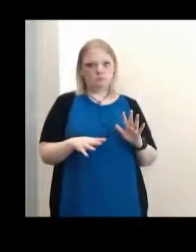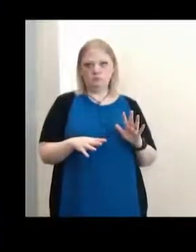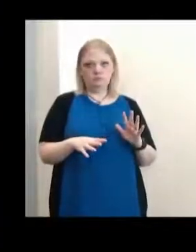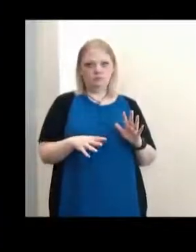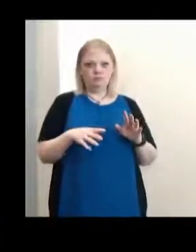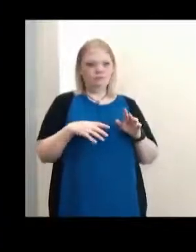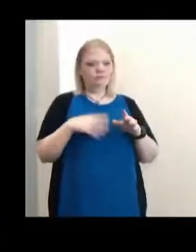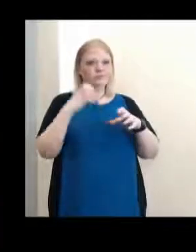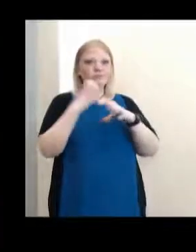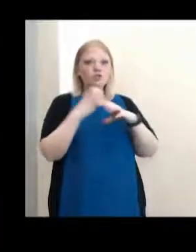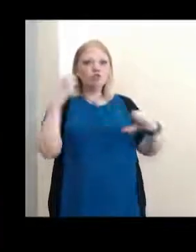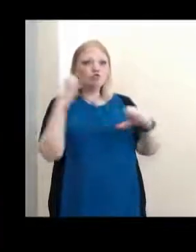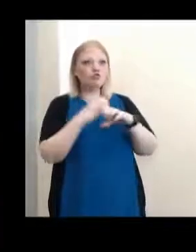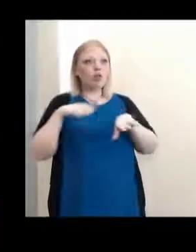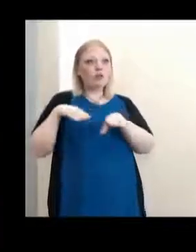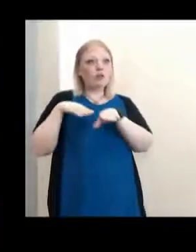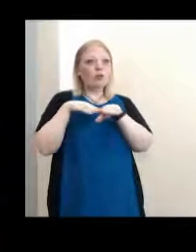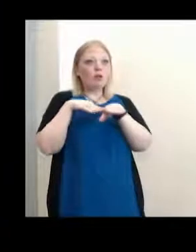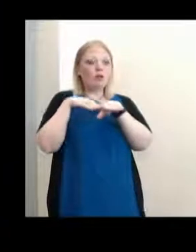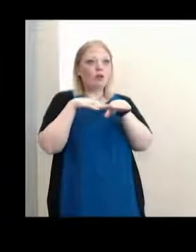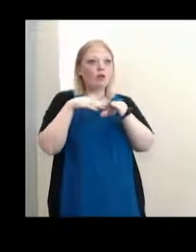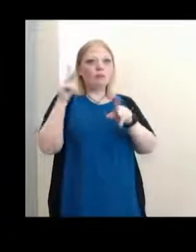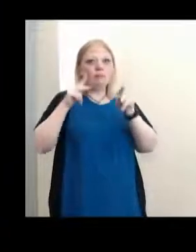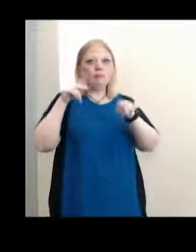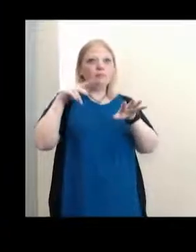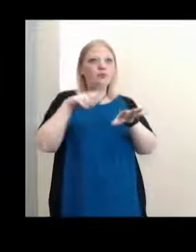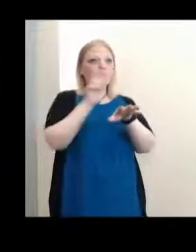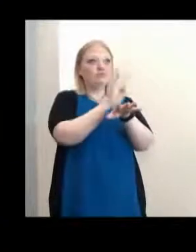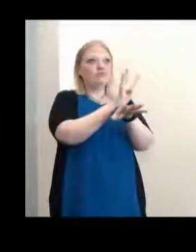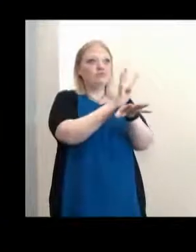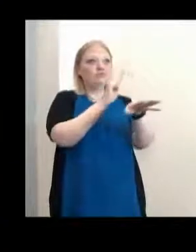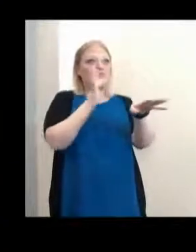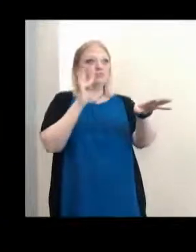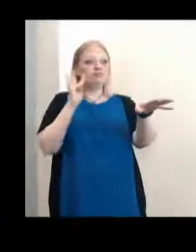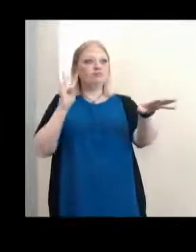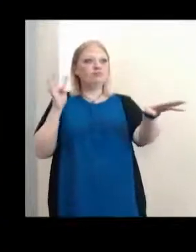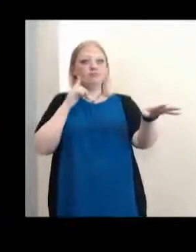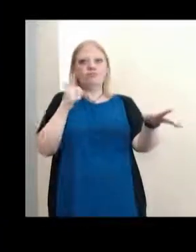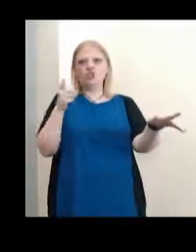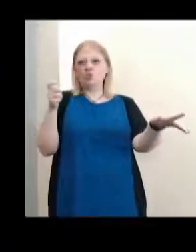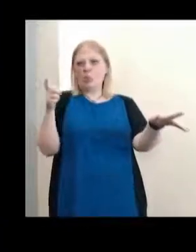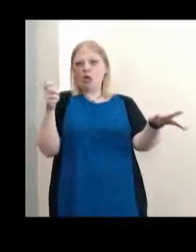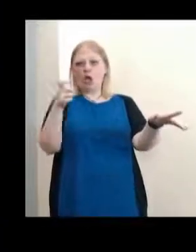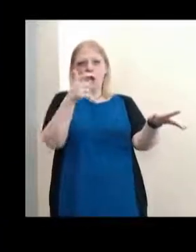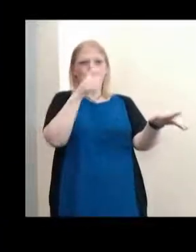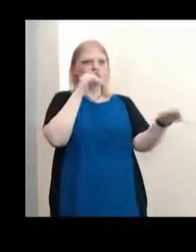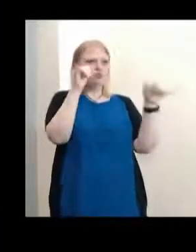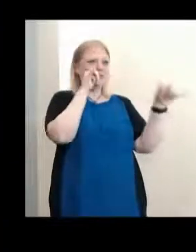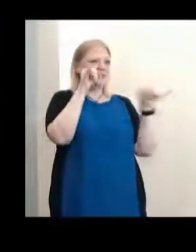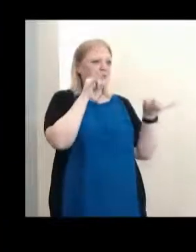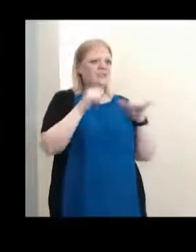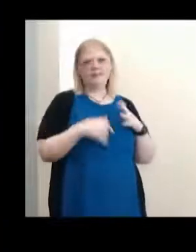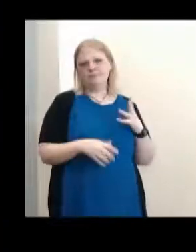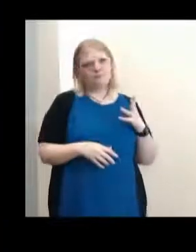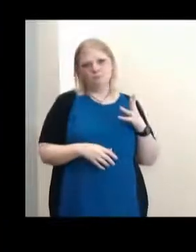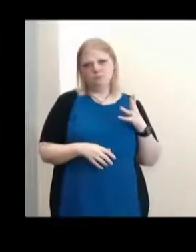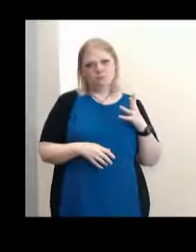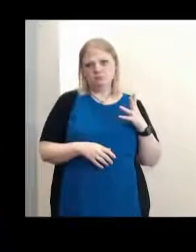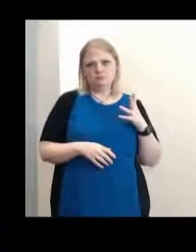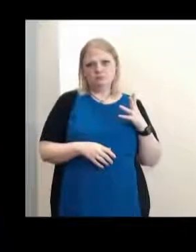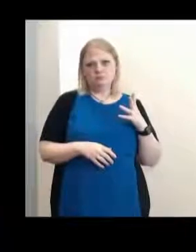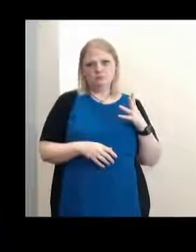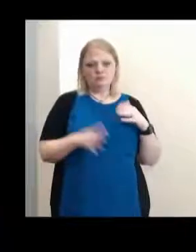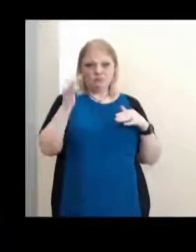flatbed and you've got 20 people on the back of a flatbed drinking and shooting squirt guns. It just won't happen. And if it does, it's going to get shut